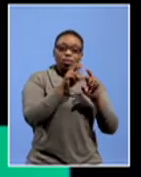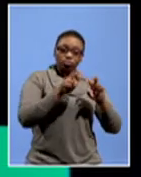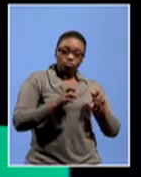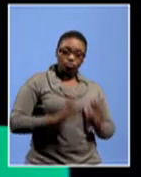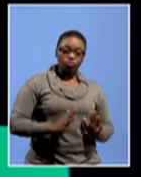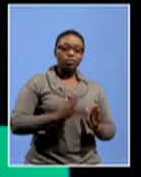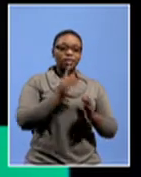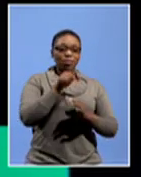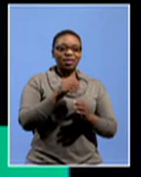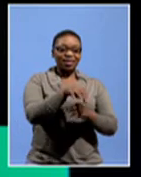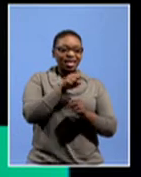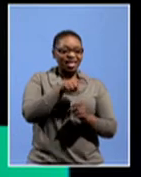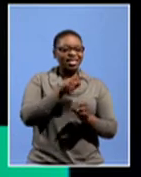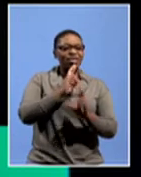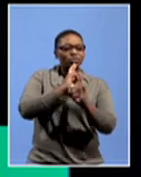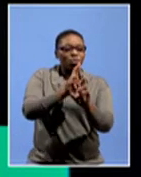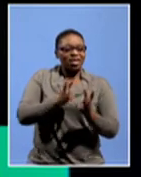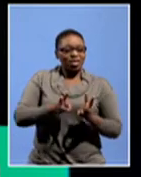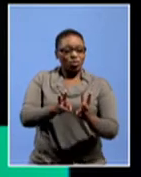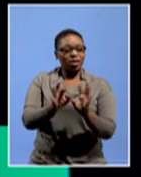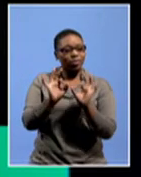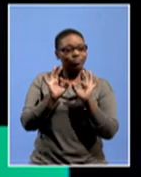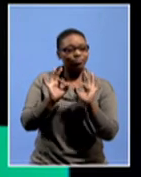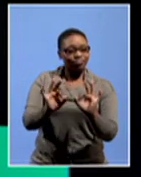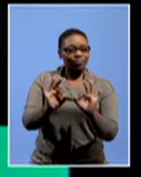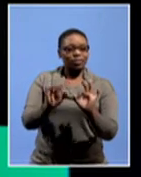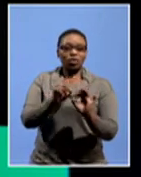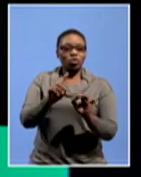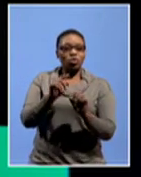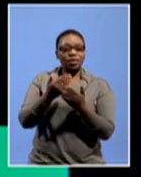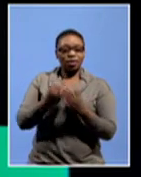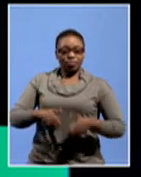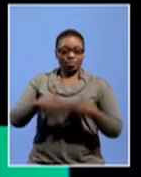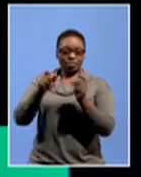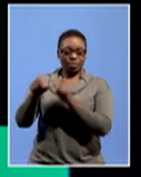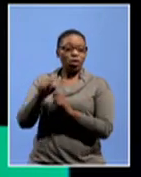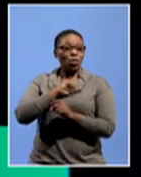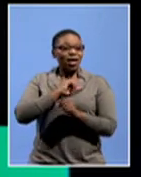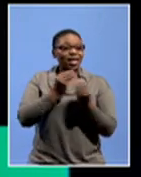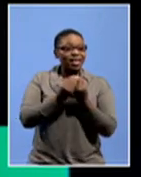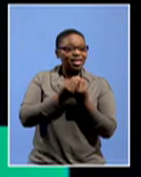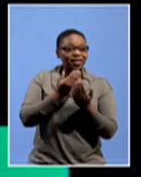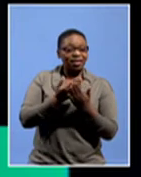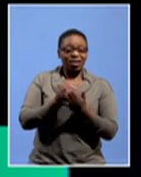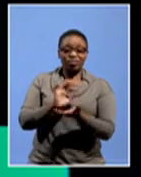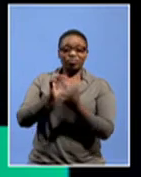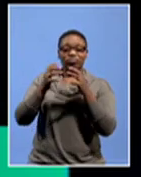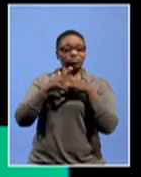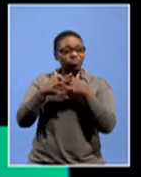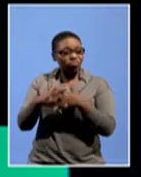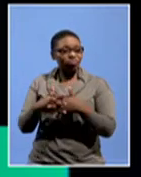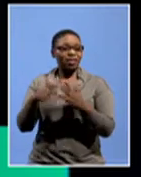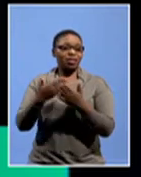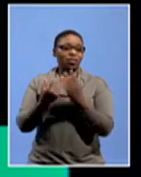that and they won't report it in a manner that is sensationalist or that inflames. Yeah. And because things are tensions are so high, we've